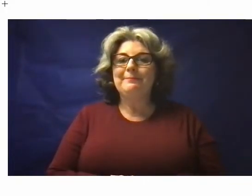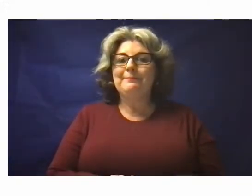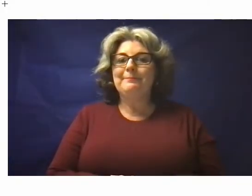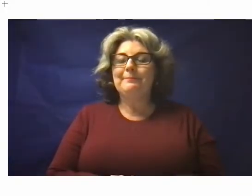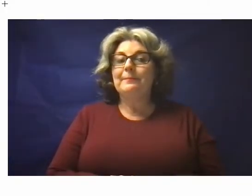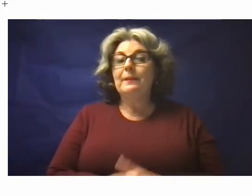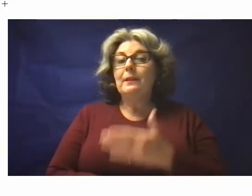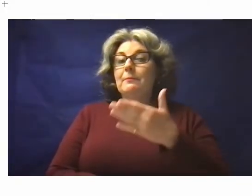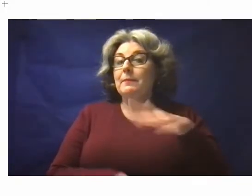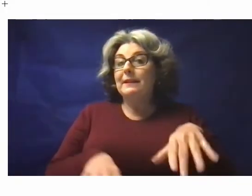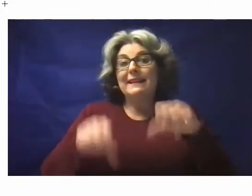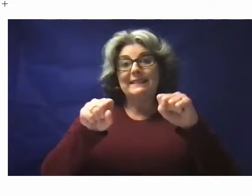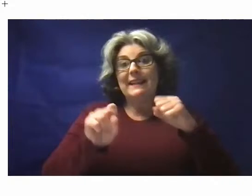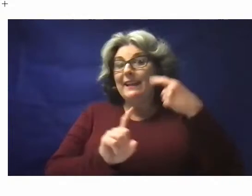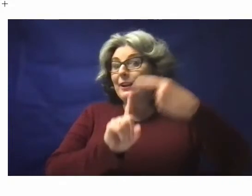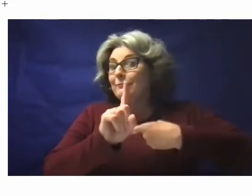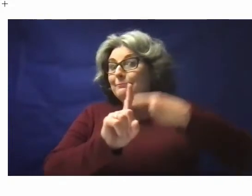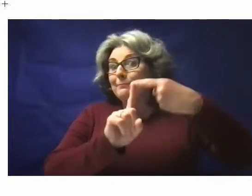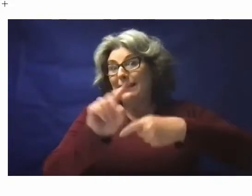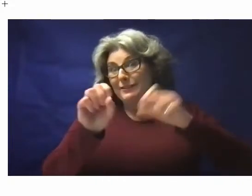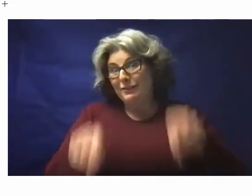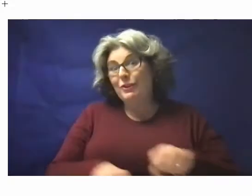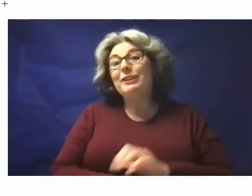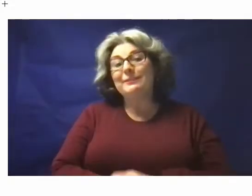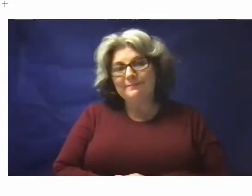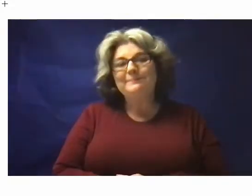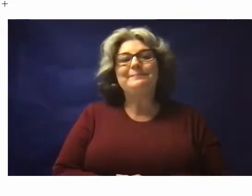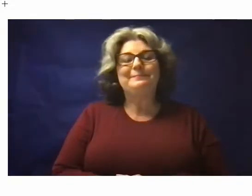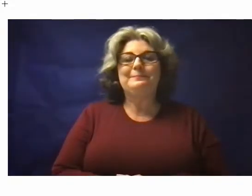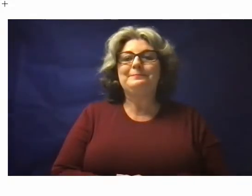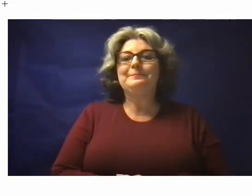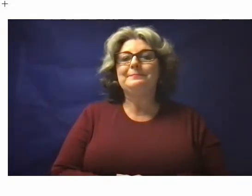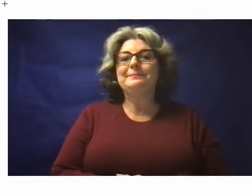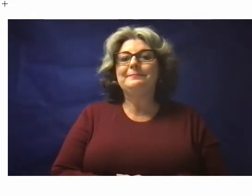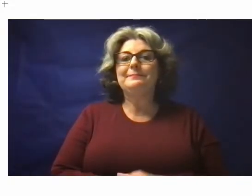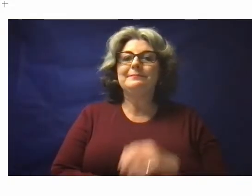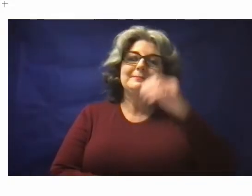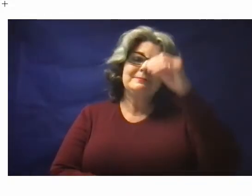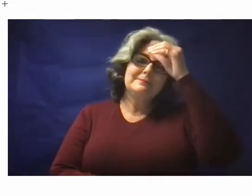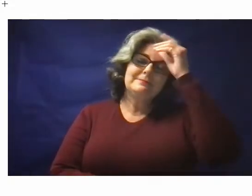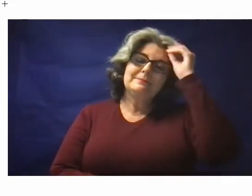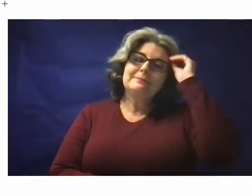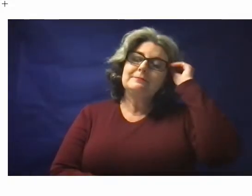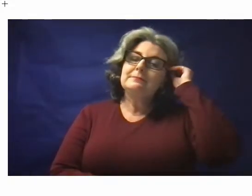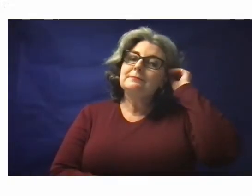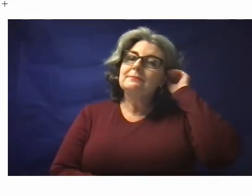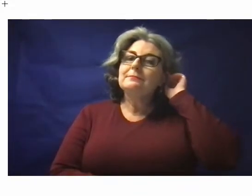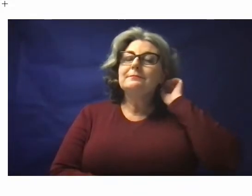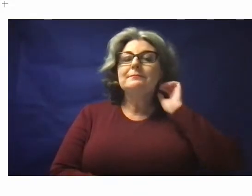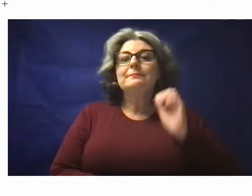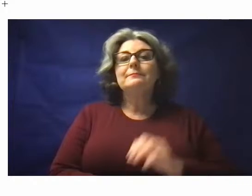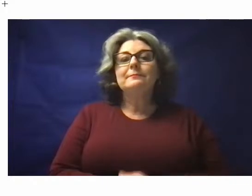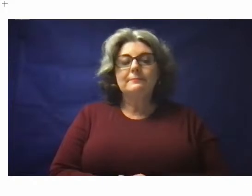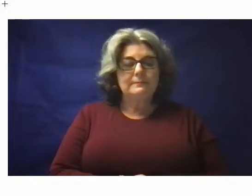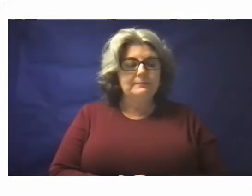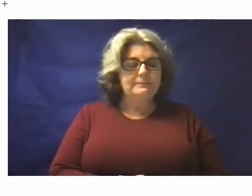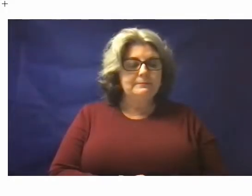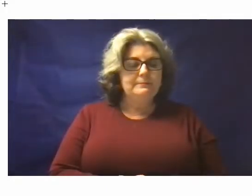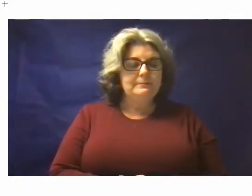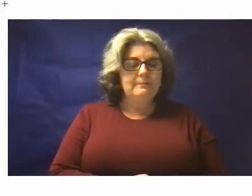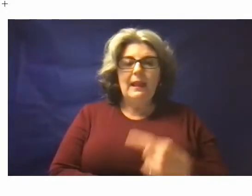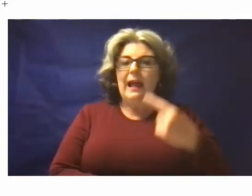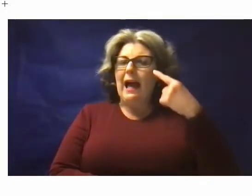take a couple months. It could. Yeah, I think just to round that out too, Kerri, I think your question was